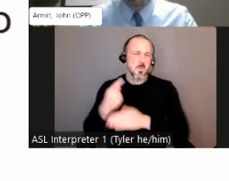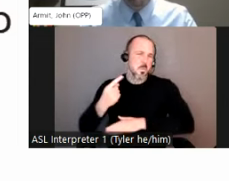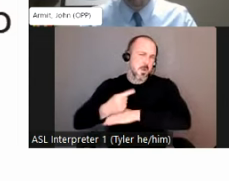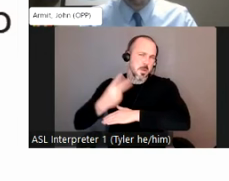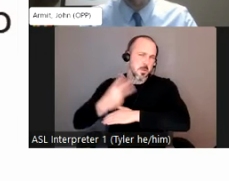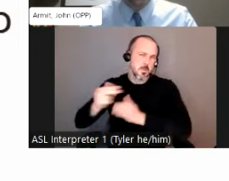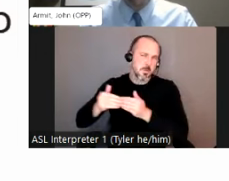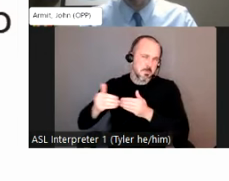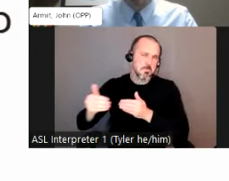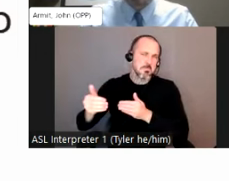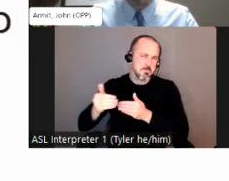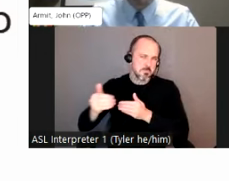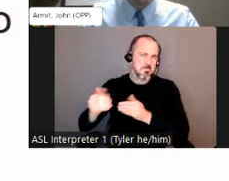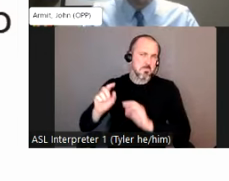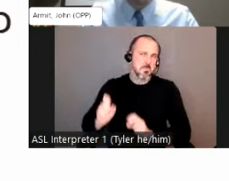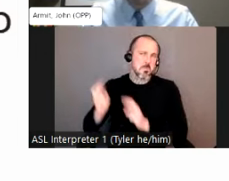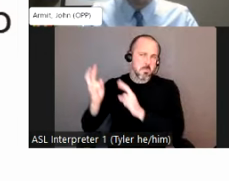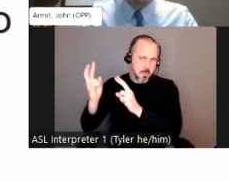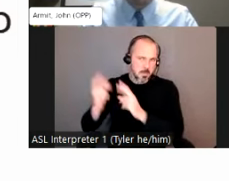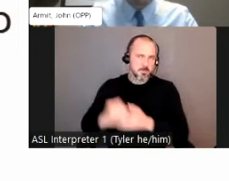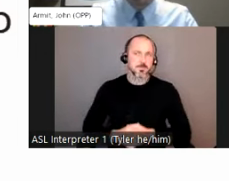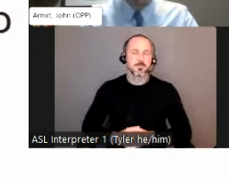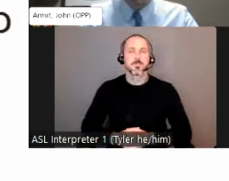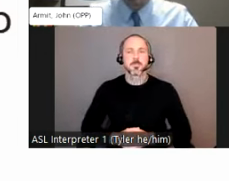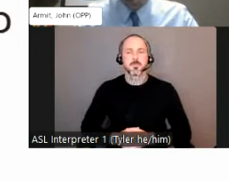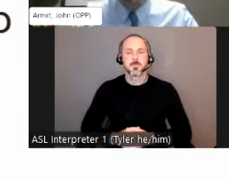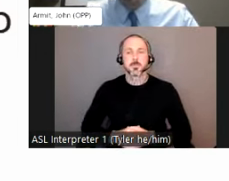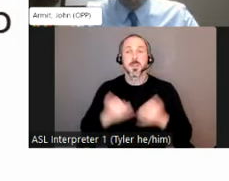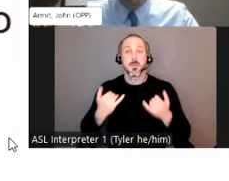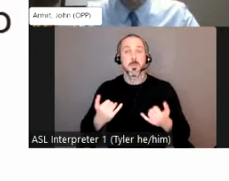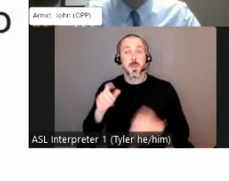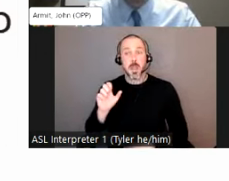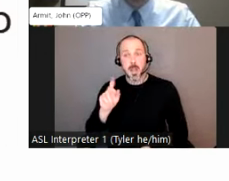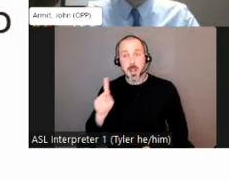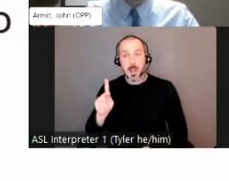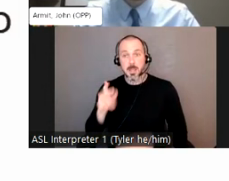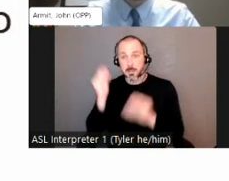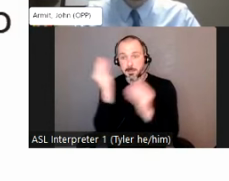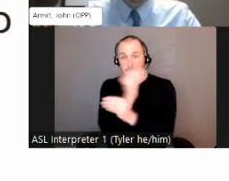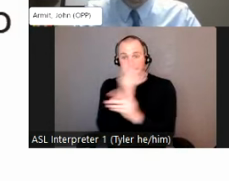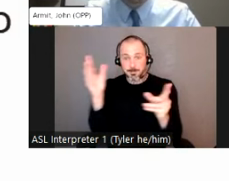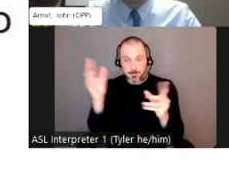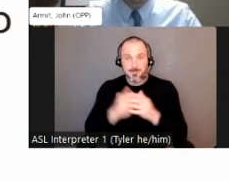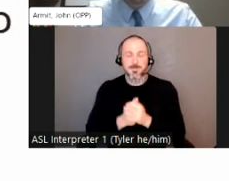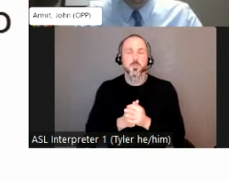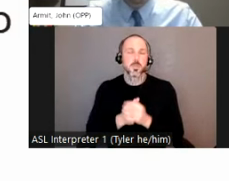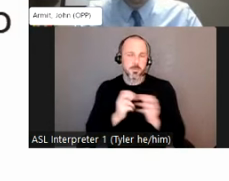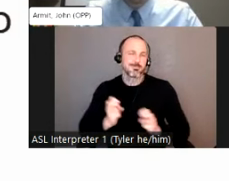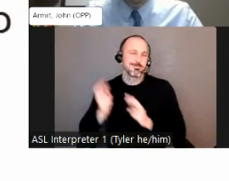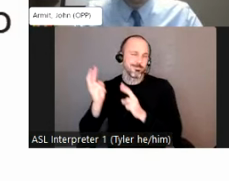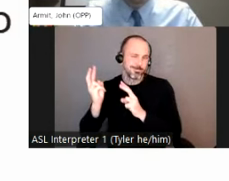take time to upload that, and any links that are shared today, we'll also post that along with the webinar that our speakers talk about.